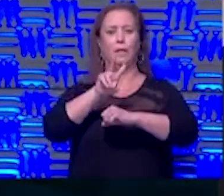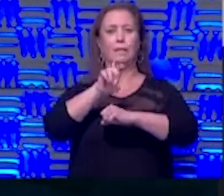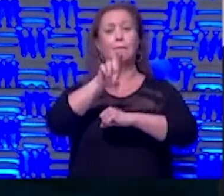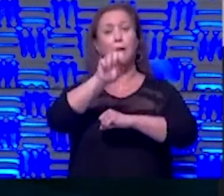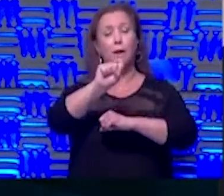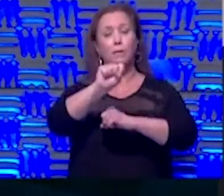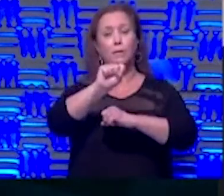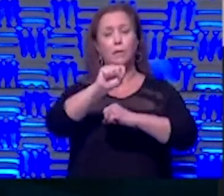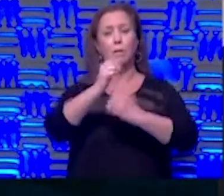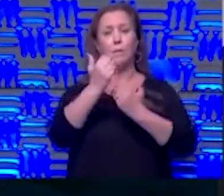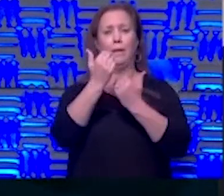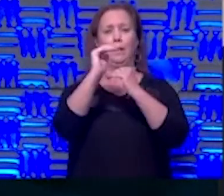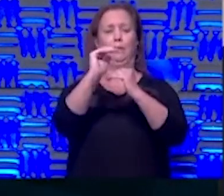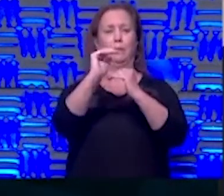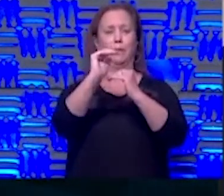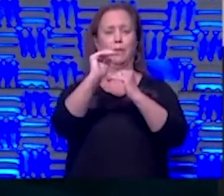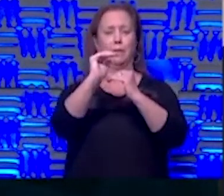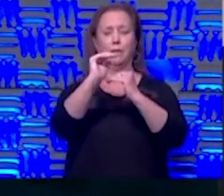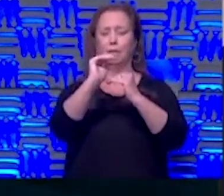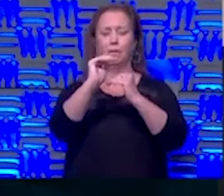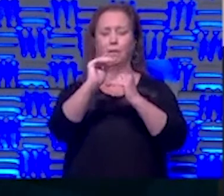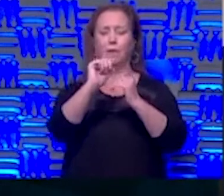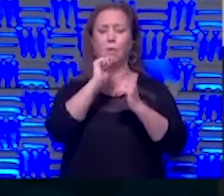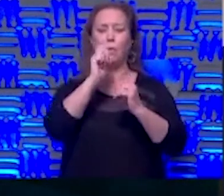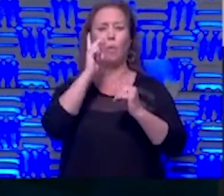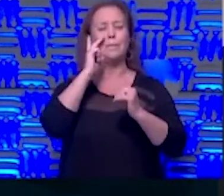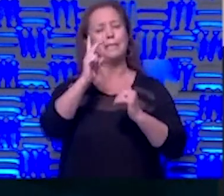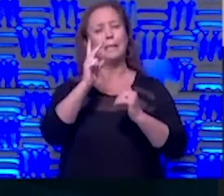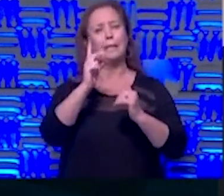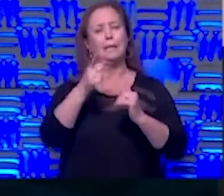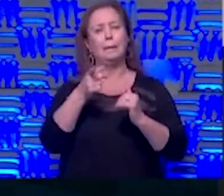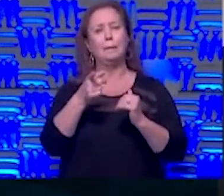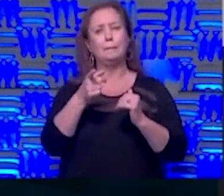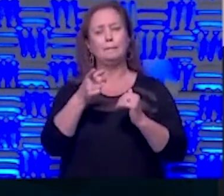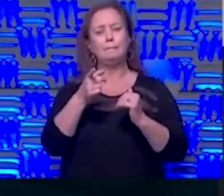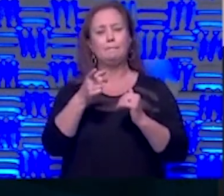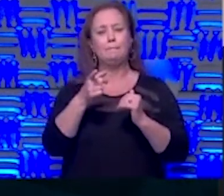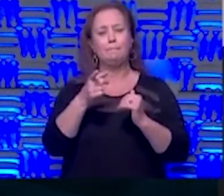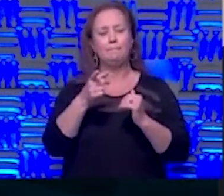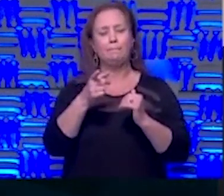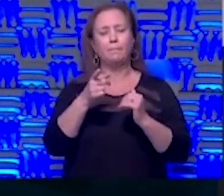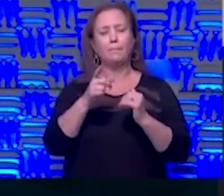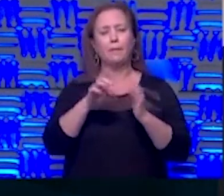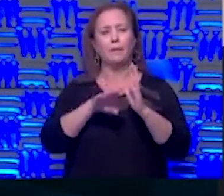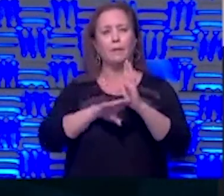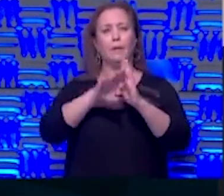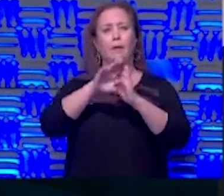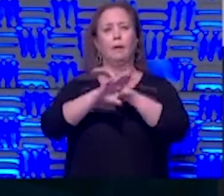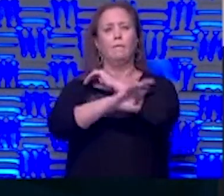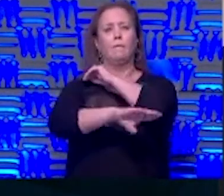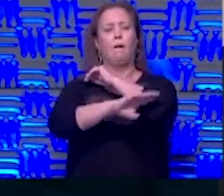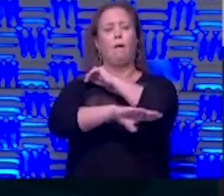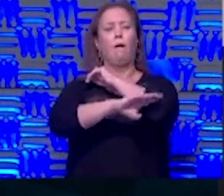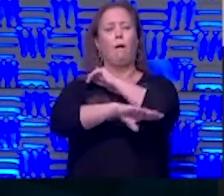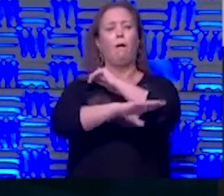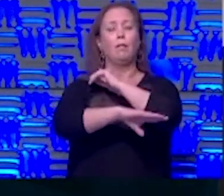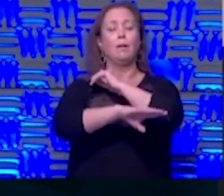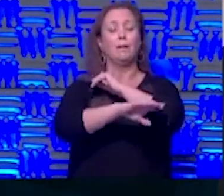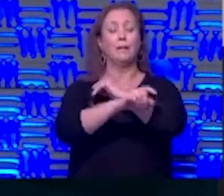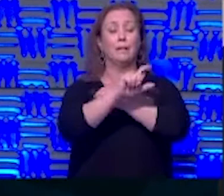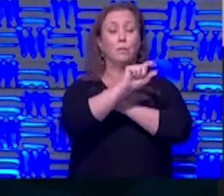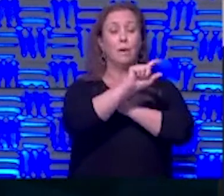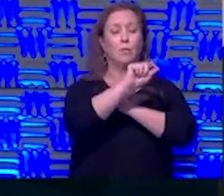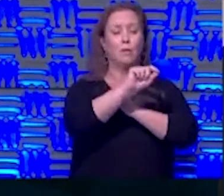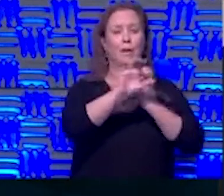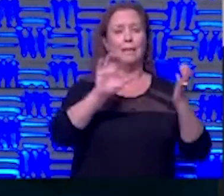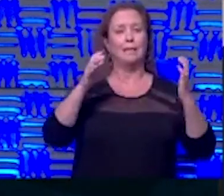be inhibited and we will not see the kind of a fall of 1918 type scenario when